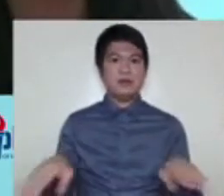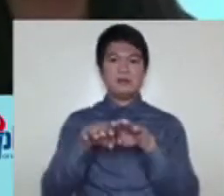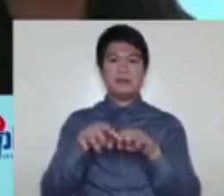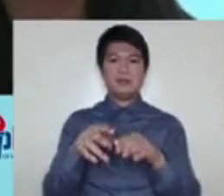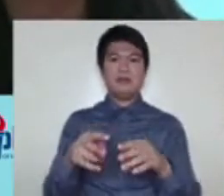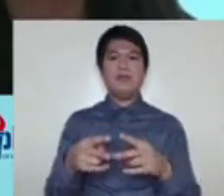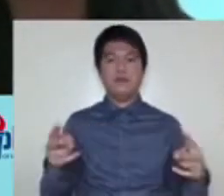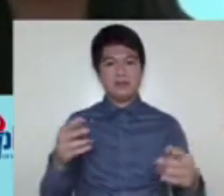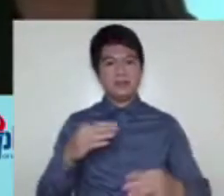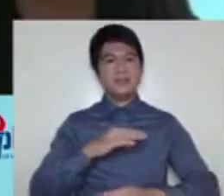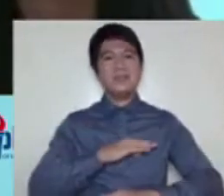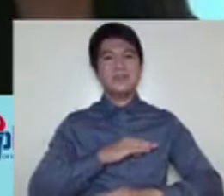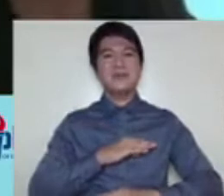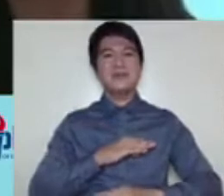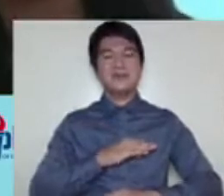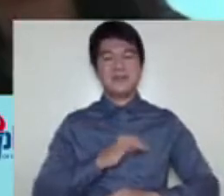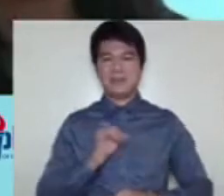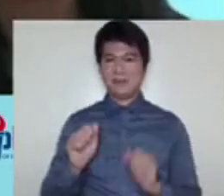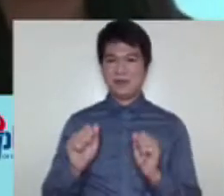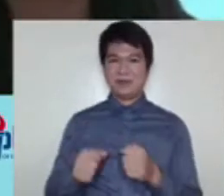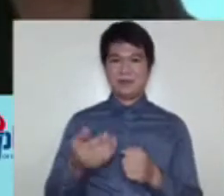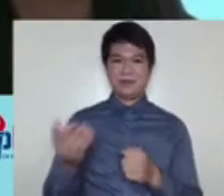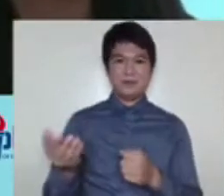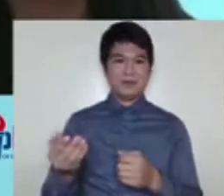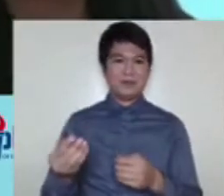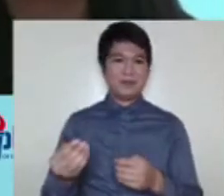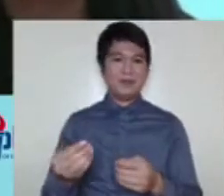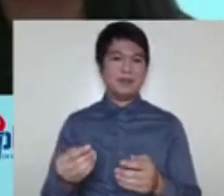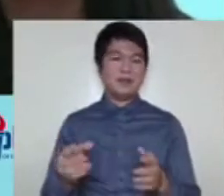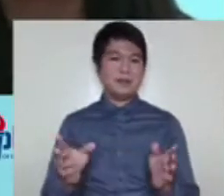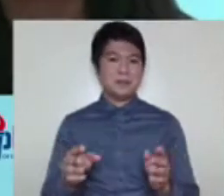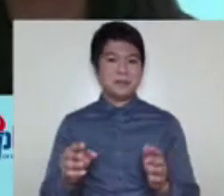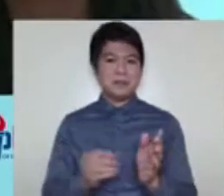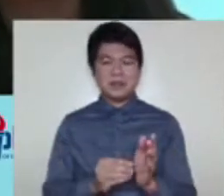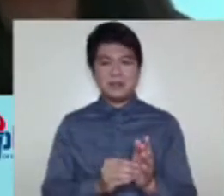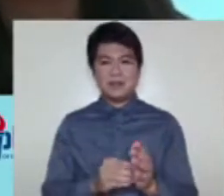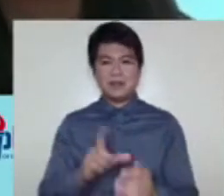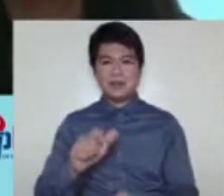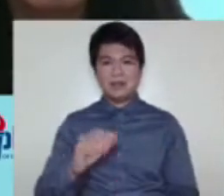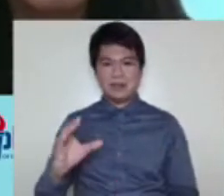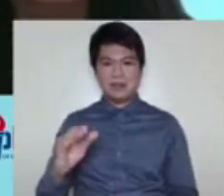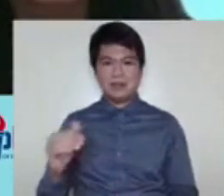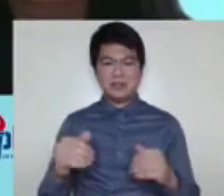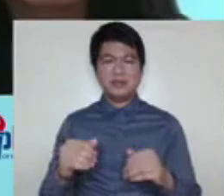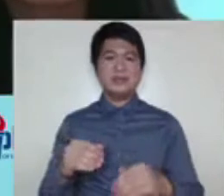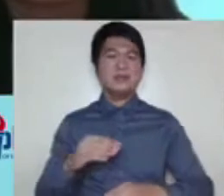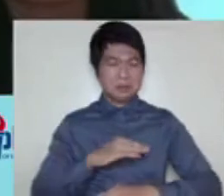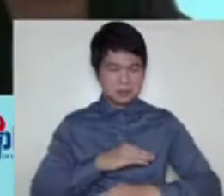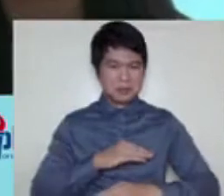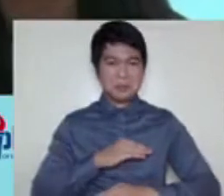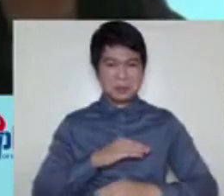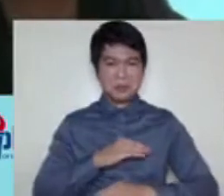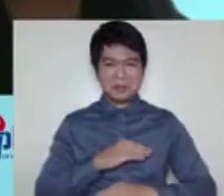to provide the minutes of the LAC sessions, then that is a satisfactory rating. And then lastly, if you provide